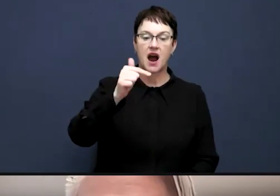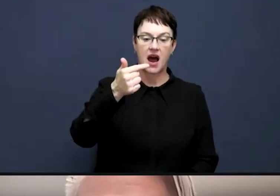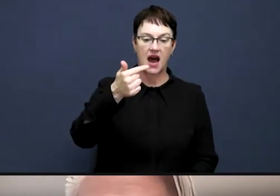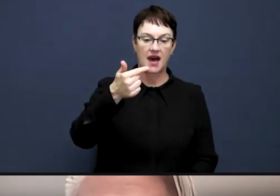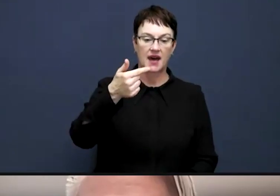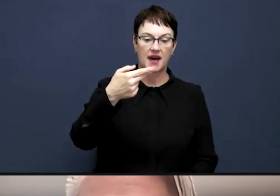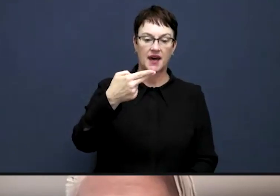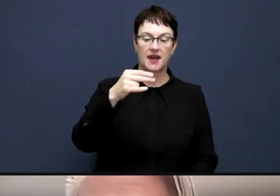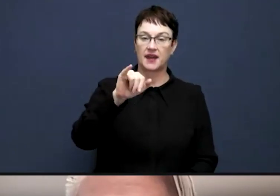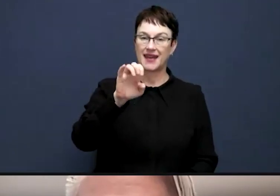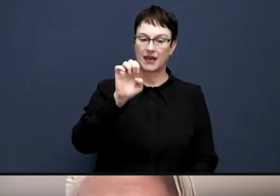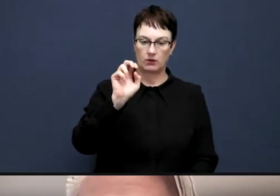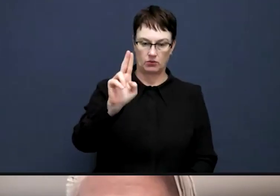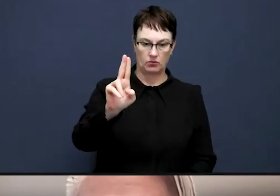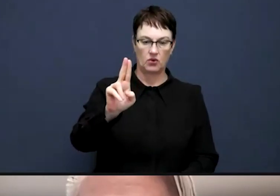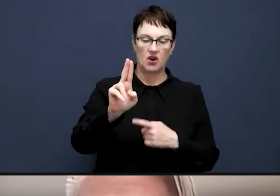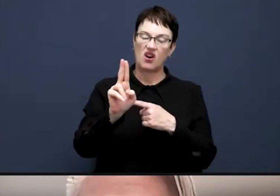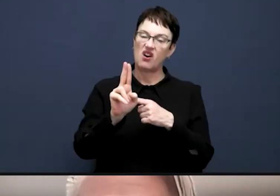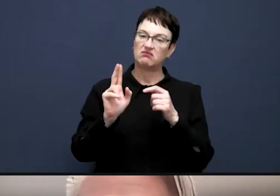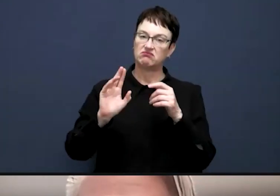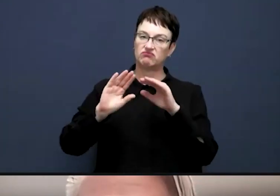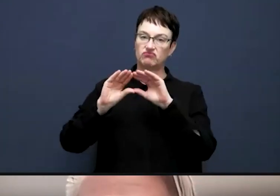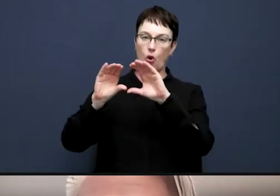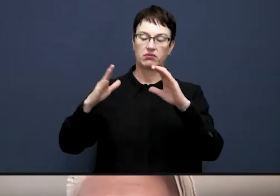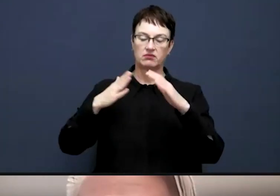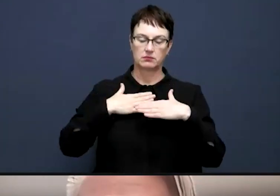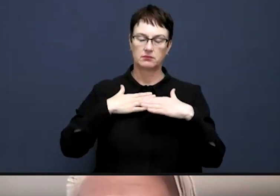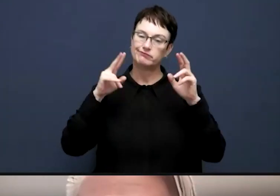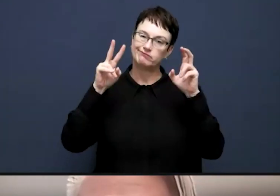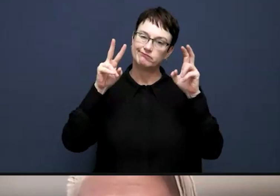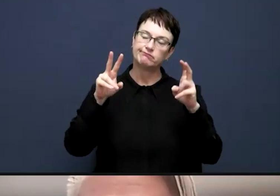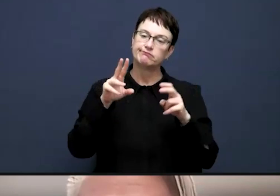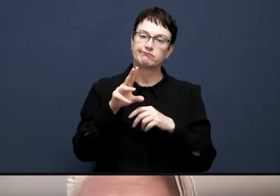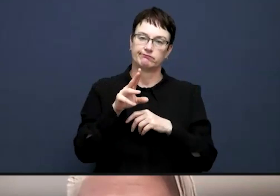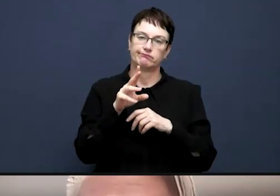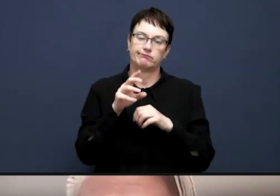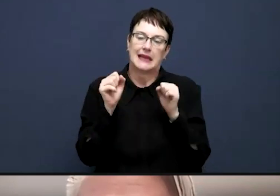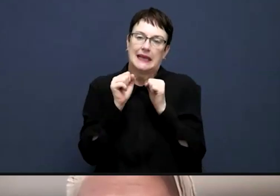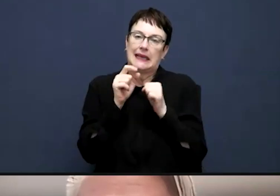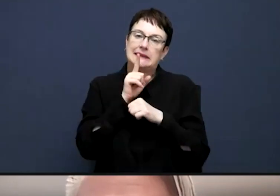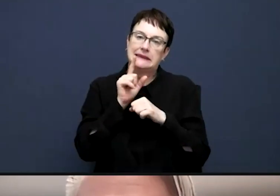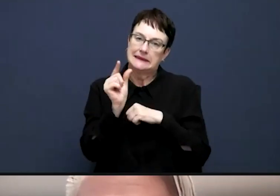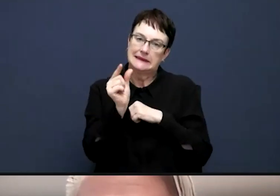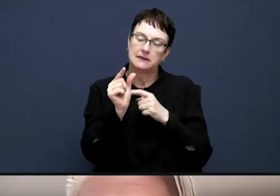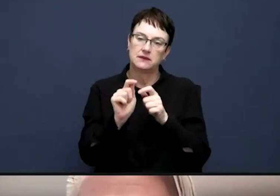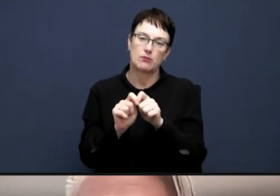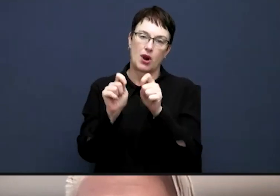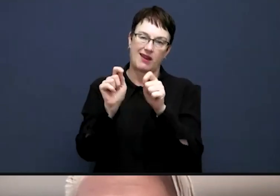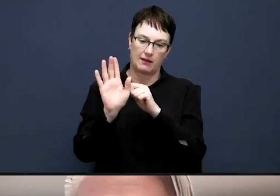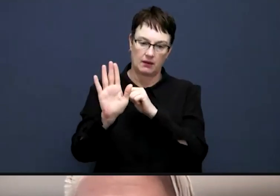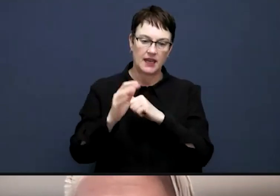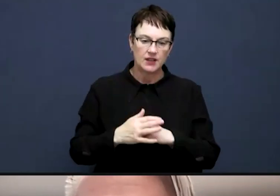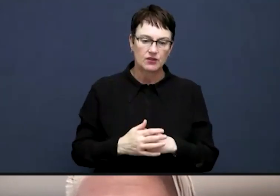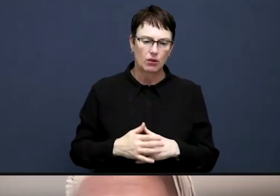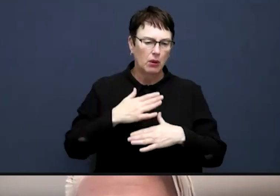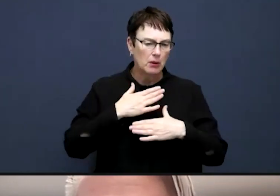the speakers to be there. I just had a question. It's related really to document. For me, I thought it